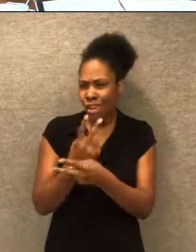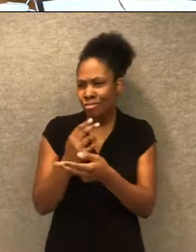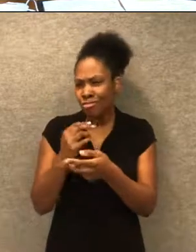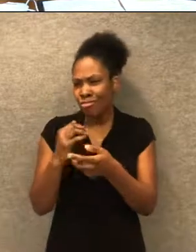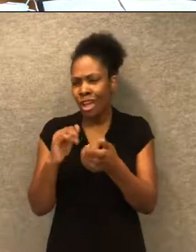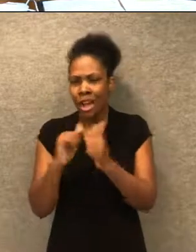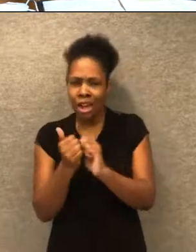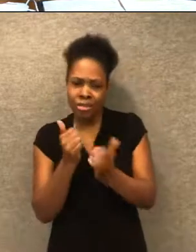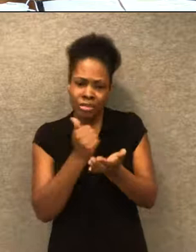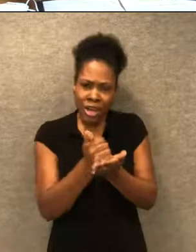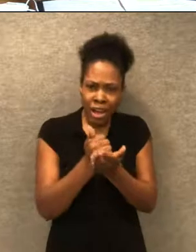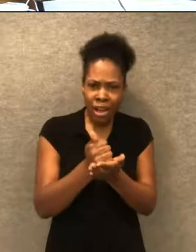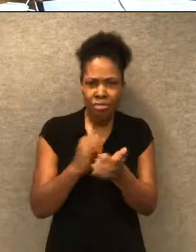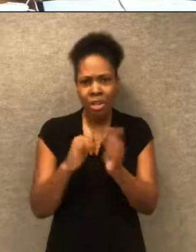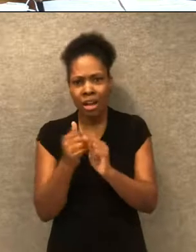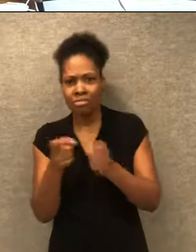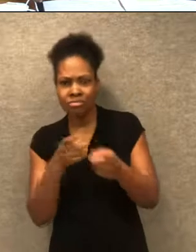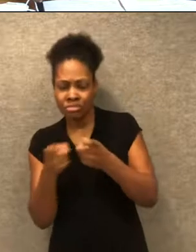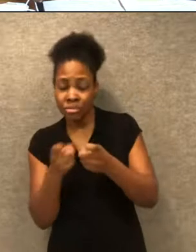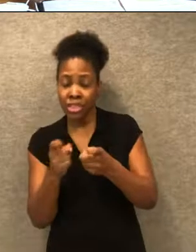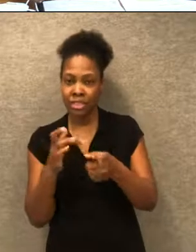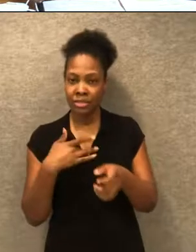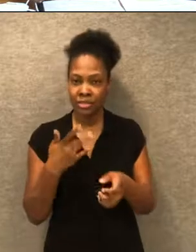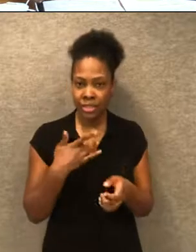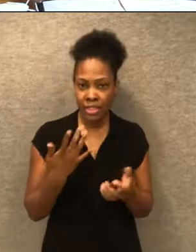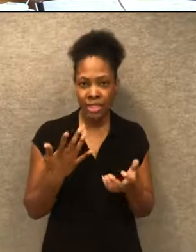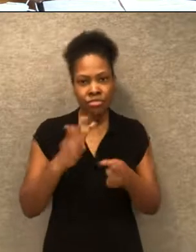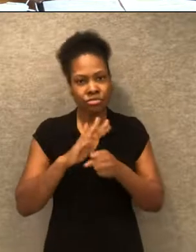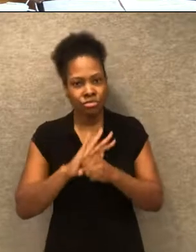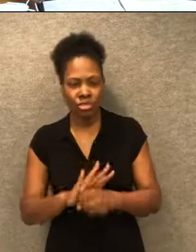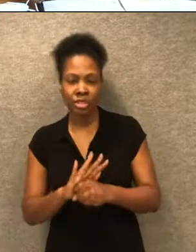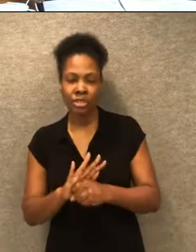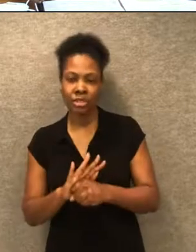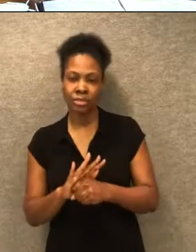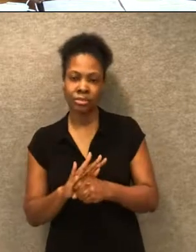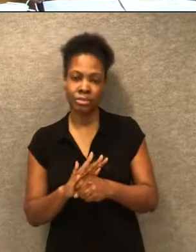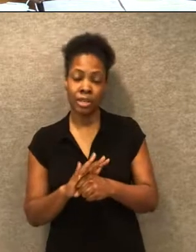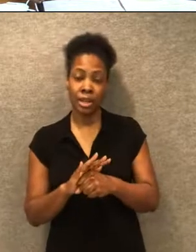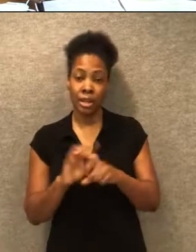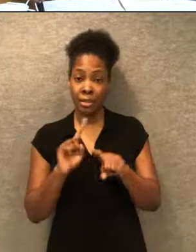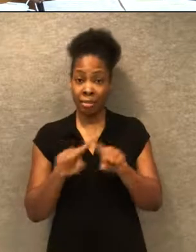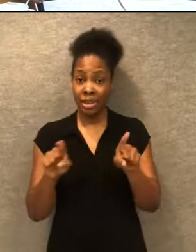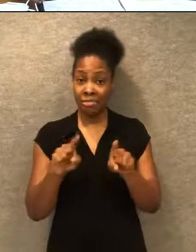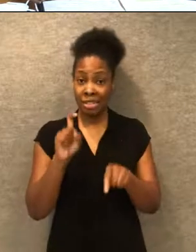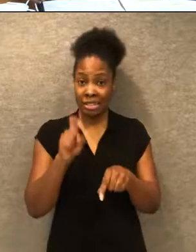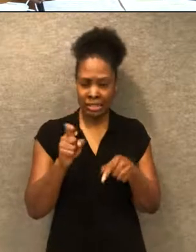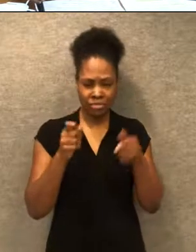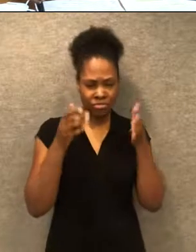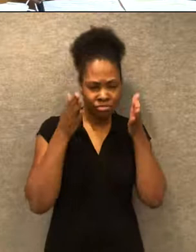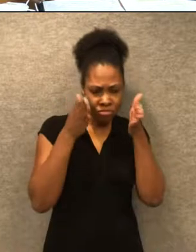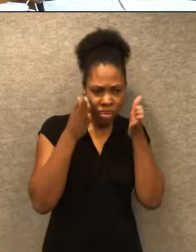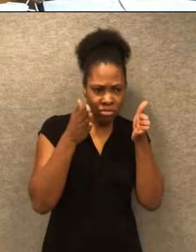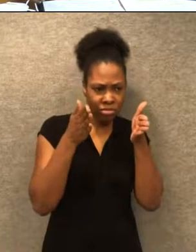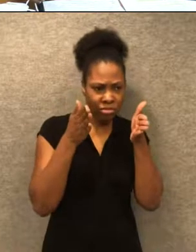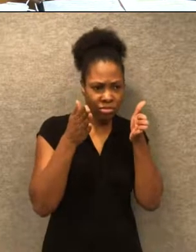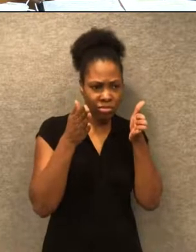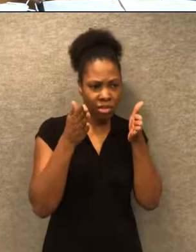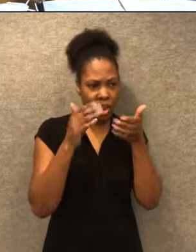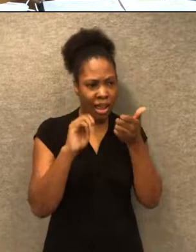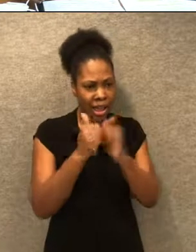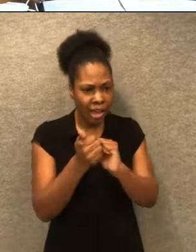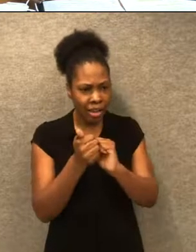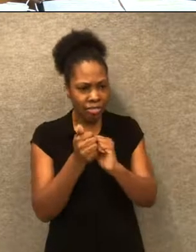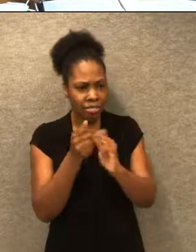family to manage some of those feelings of stress. But then also pay attention to, how is this